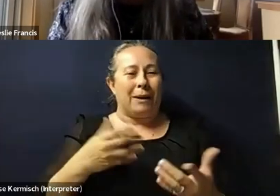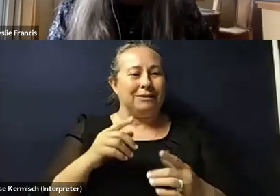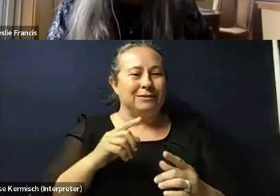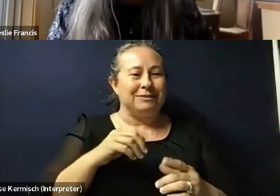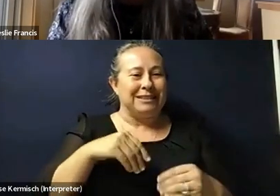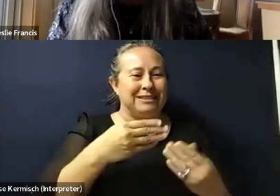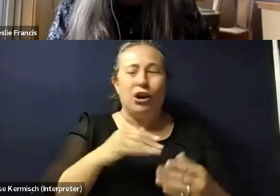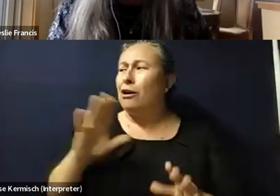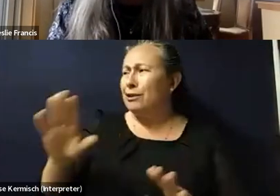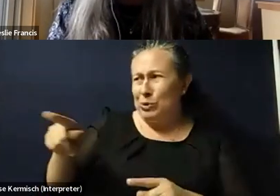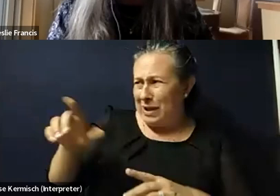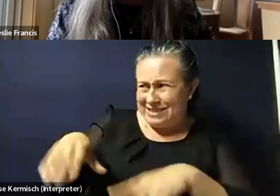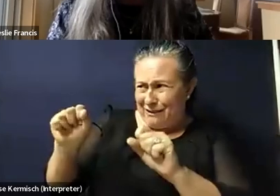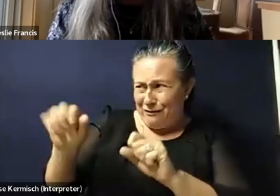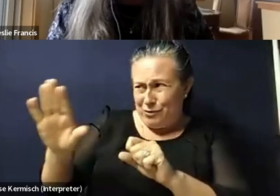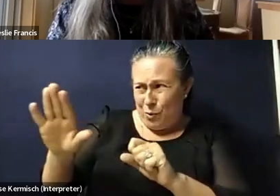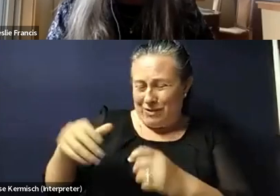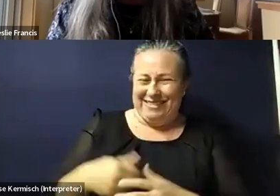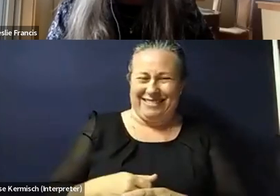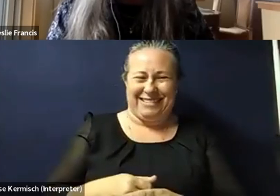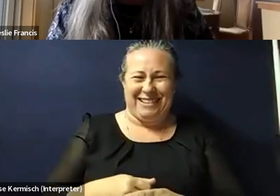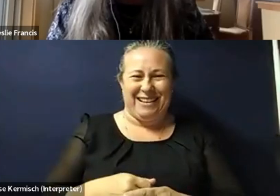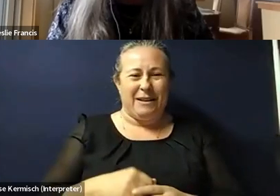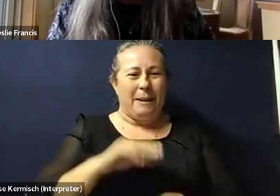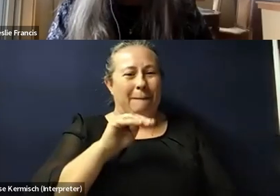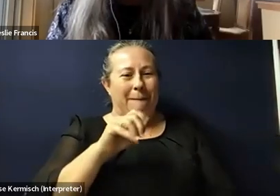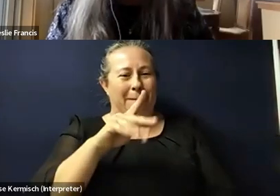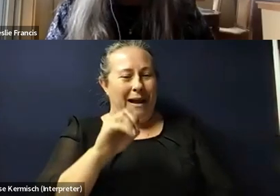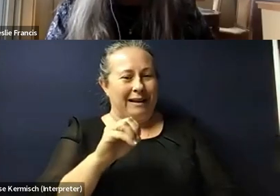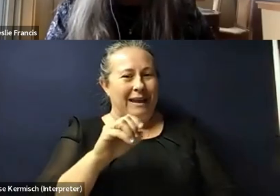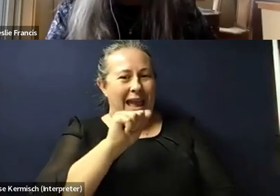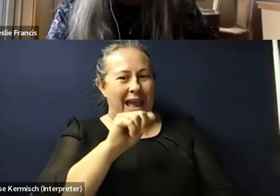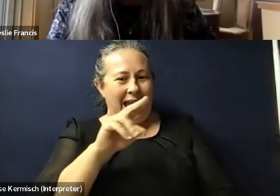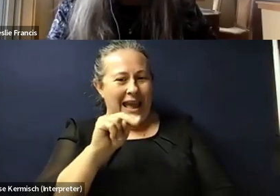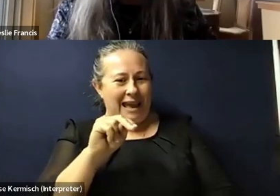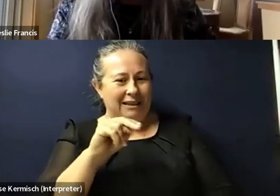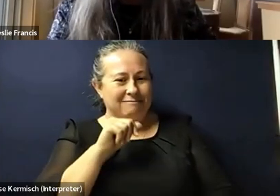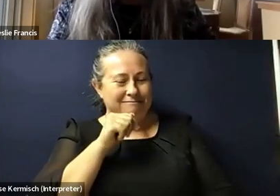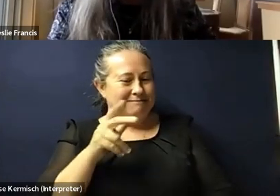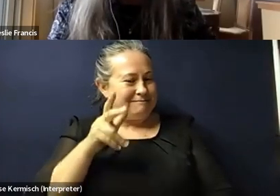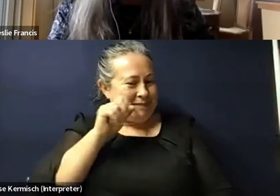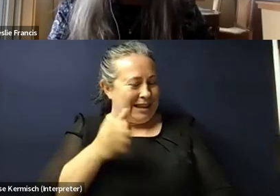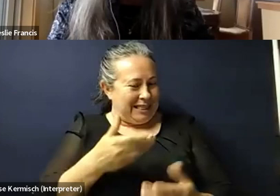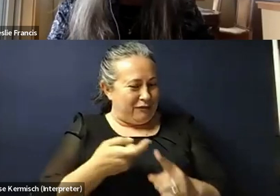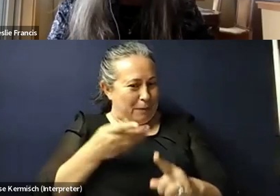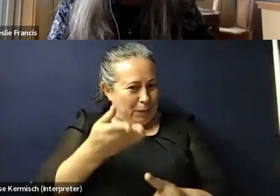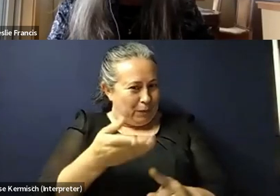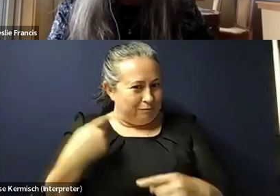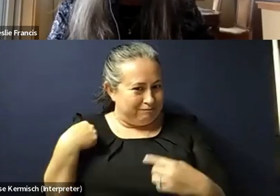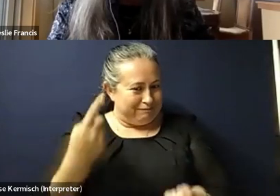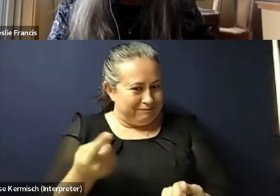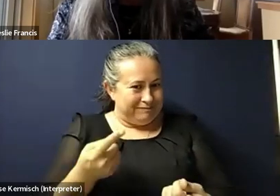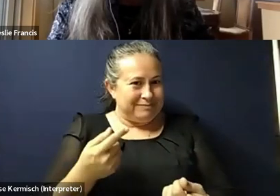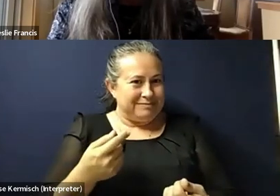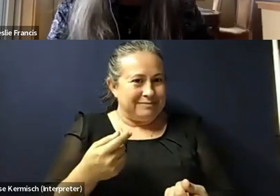can take over. It's your organization. So. All right. But actually, Anne, we haven't heard from Anne for a while, so maybe I'm happy to let Anne go. I'll wait